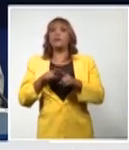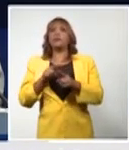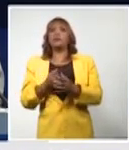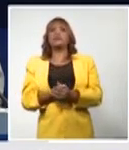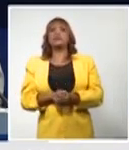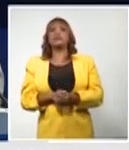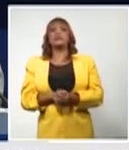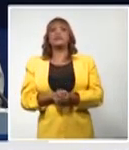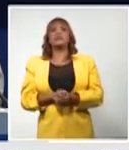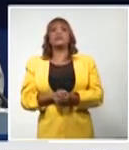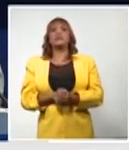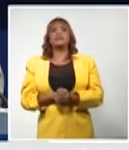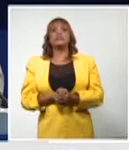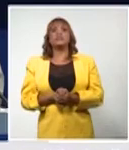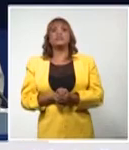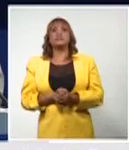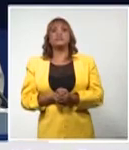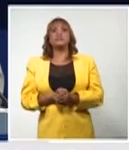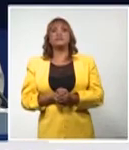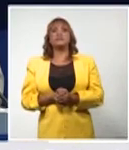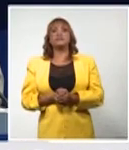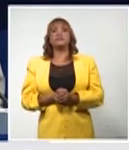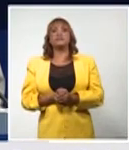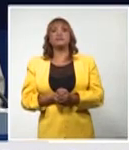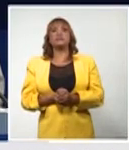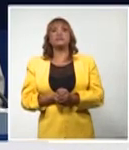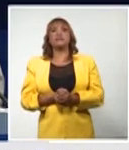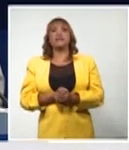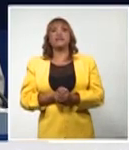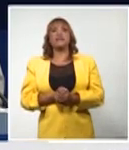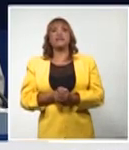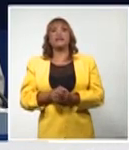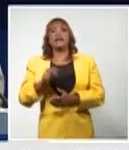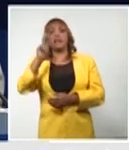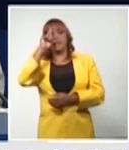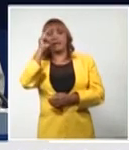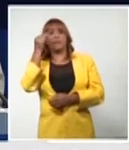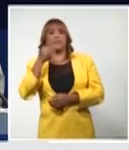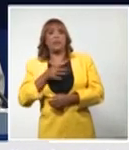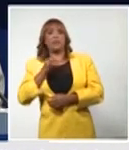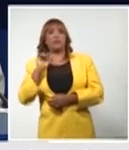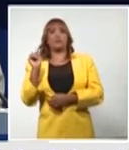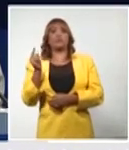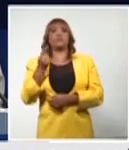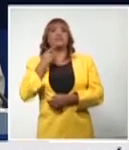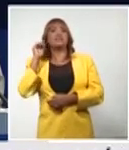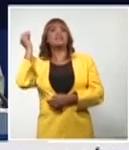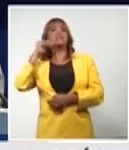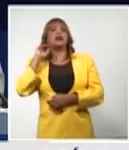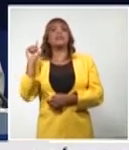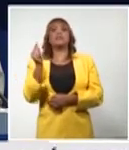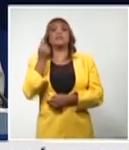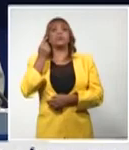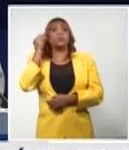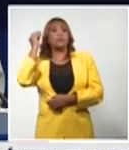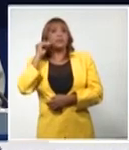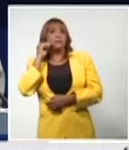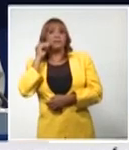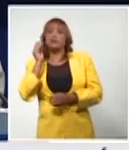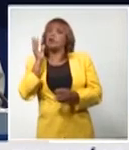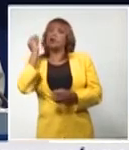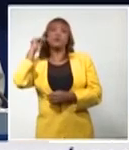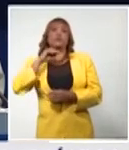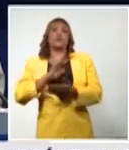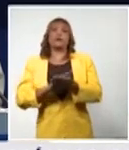we have a saying that goes, it's not enough for a doctor just to know medicine. A doctor must know